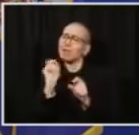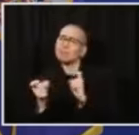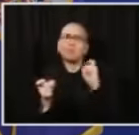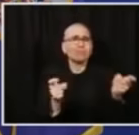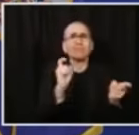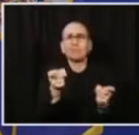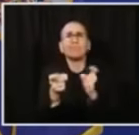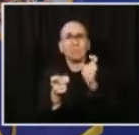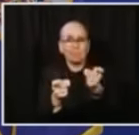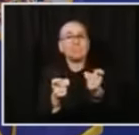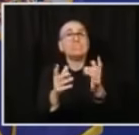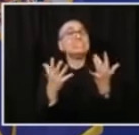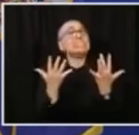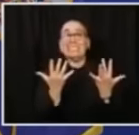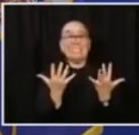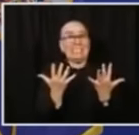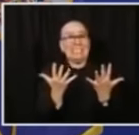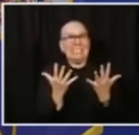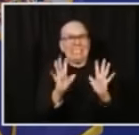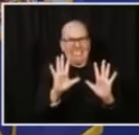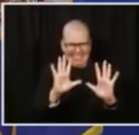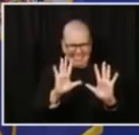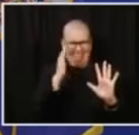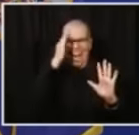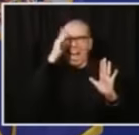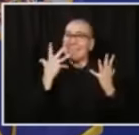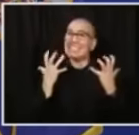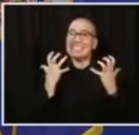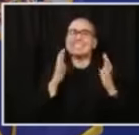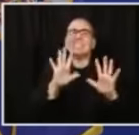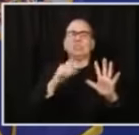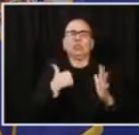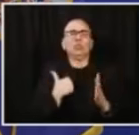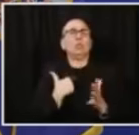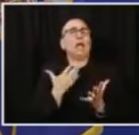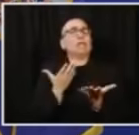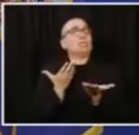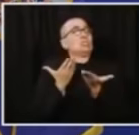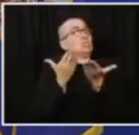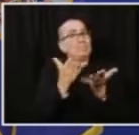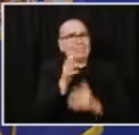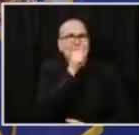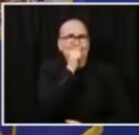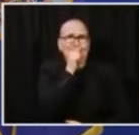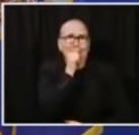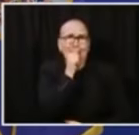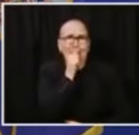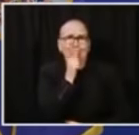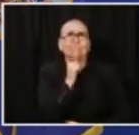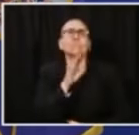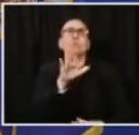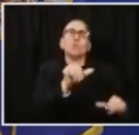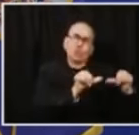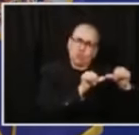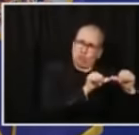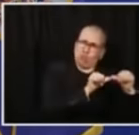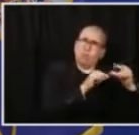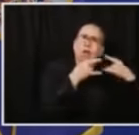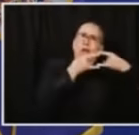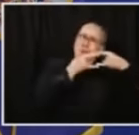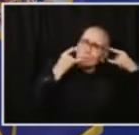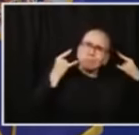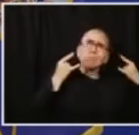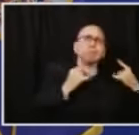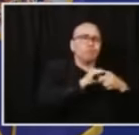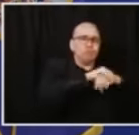patience and your continued collective work and individual work to do the things that we know will slow the spread of